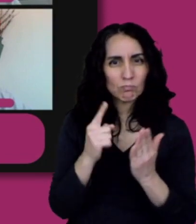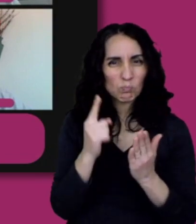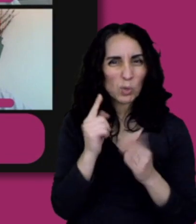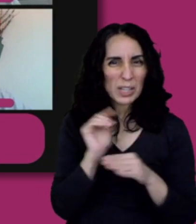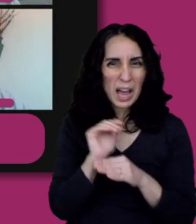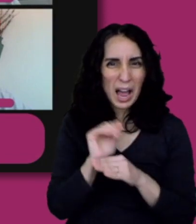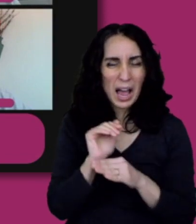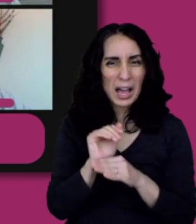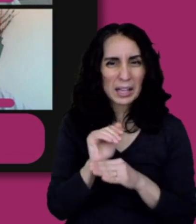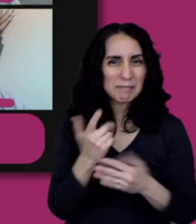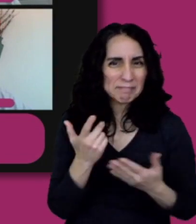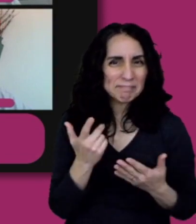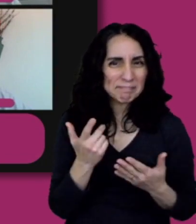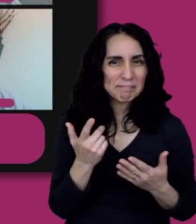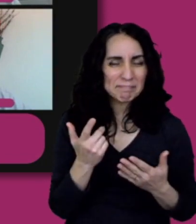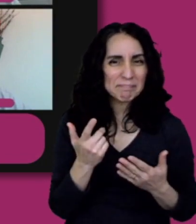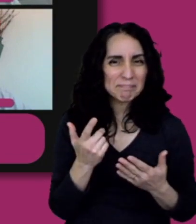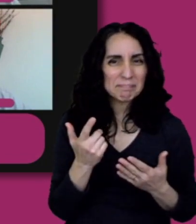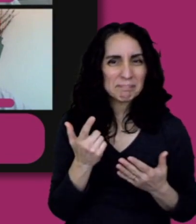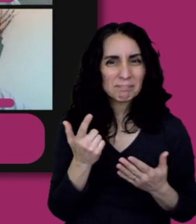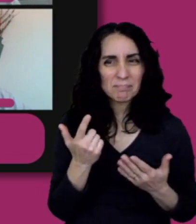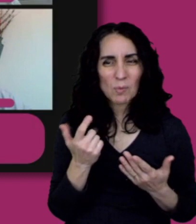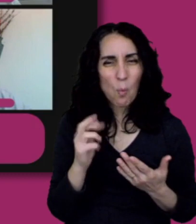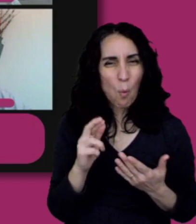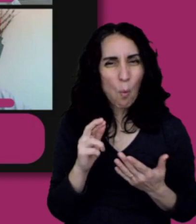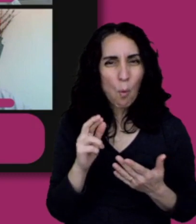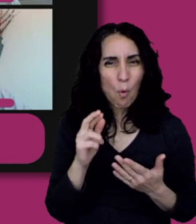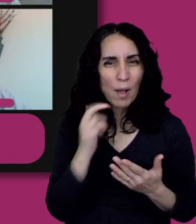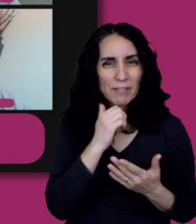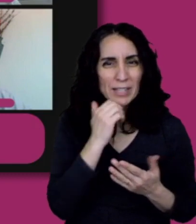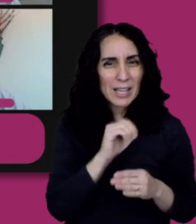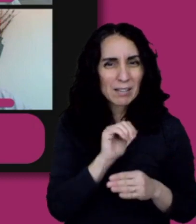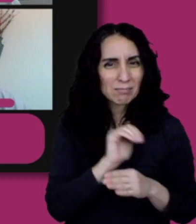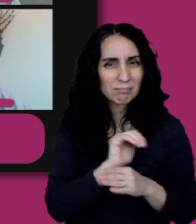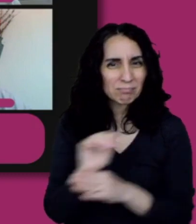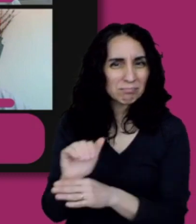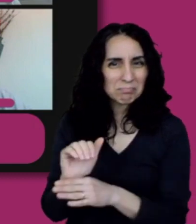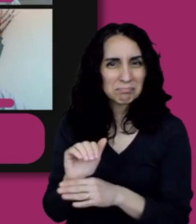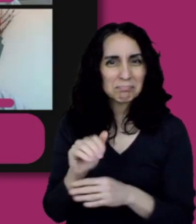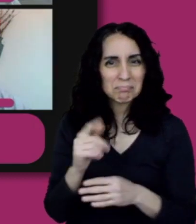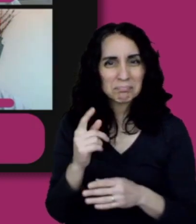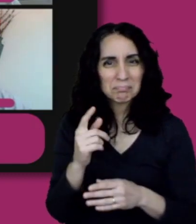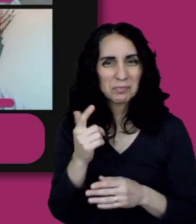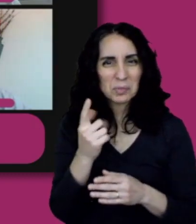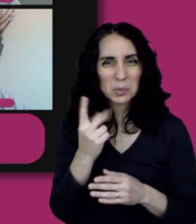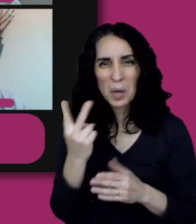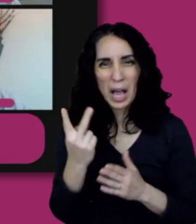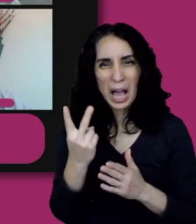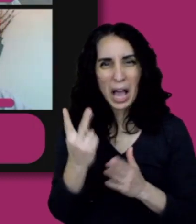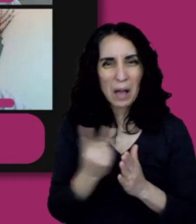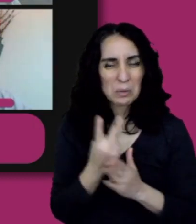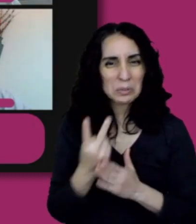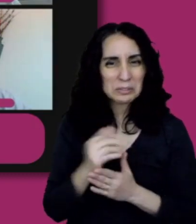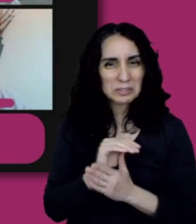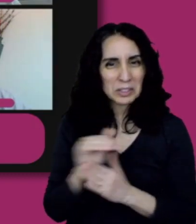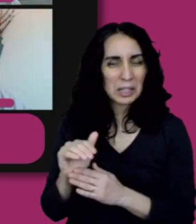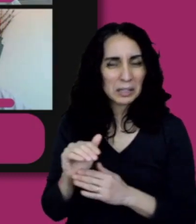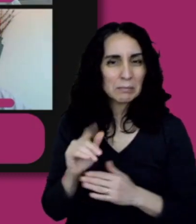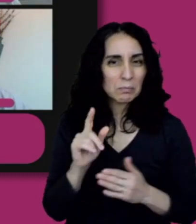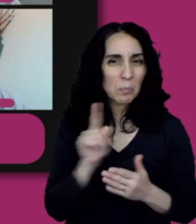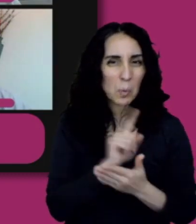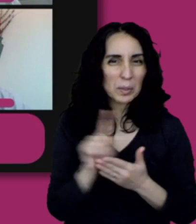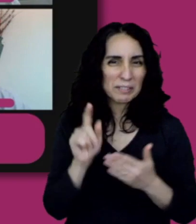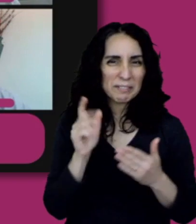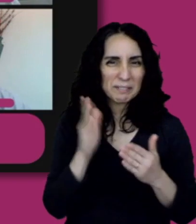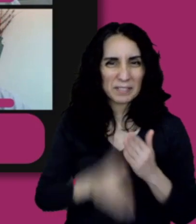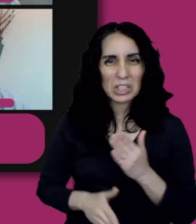evening or under a week, definitely, using your couple hours every evening, and have that completed. And that gives you that first